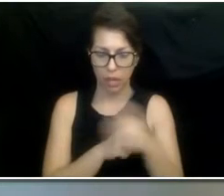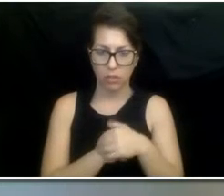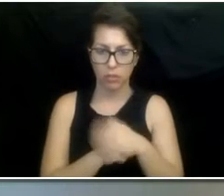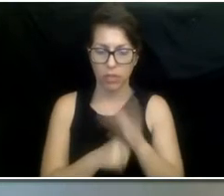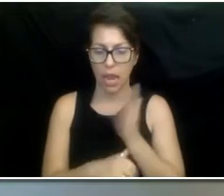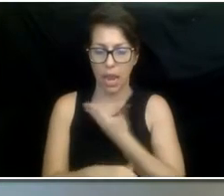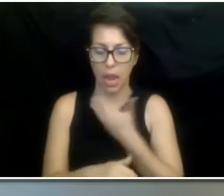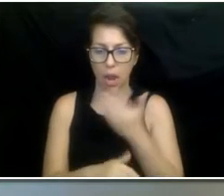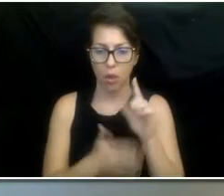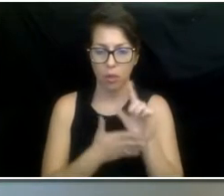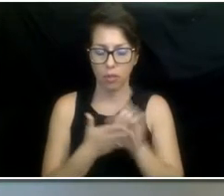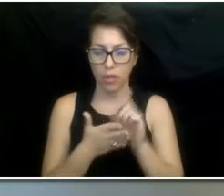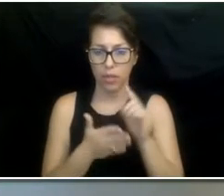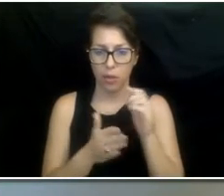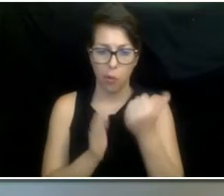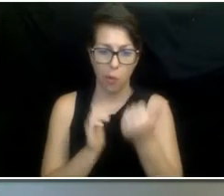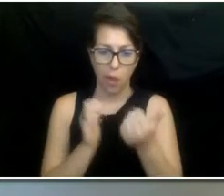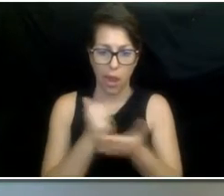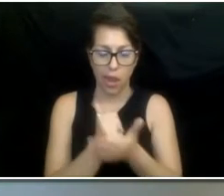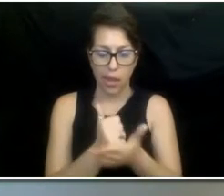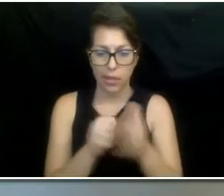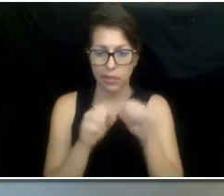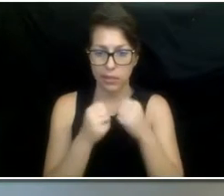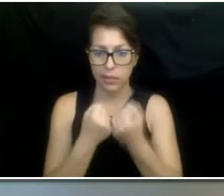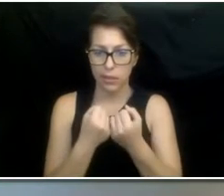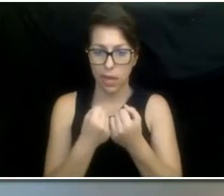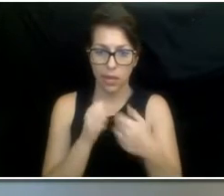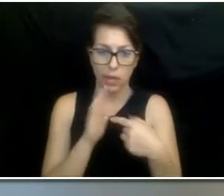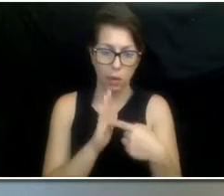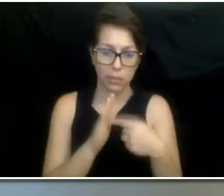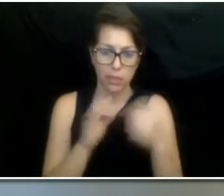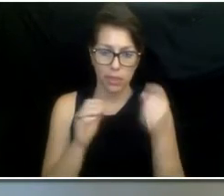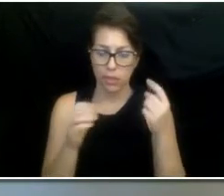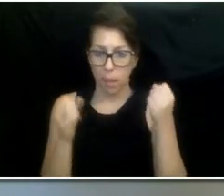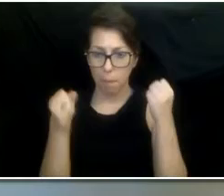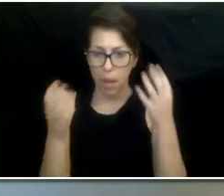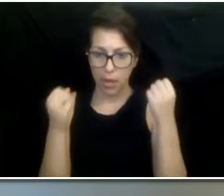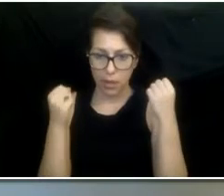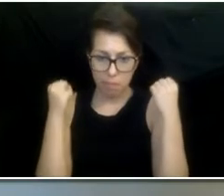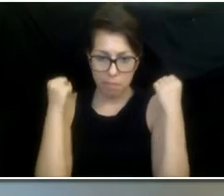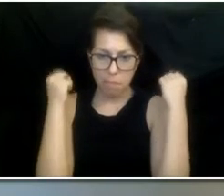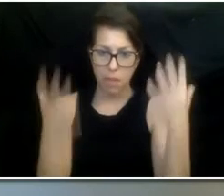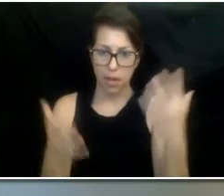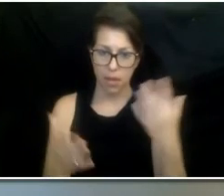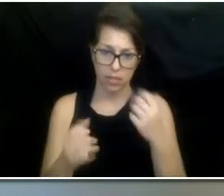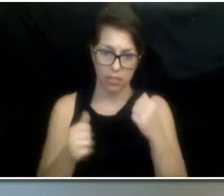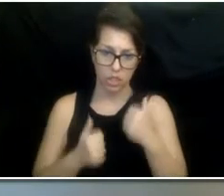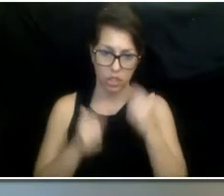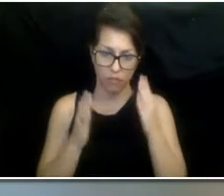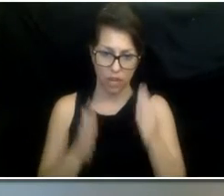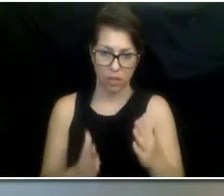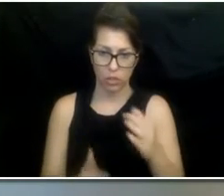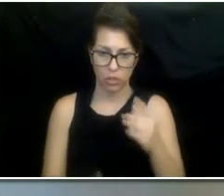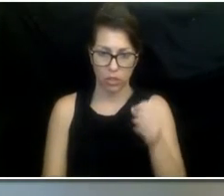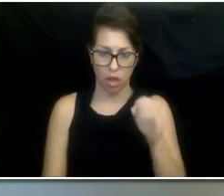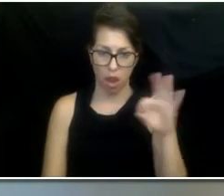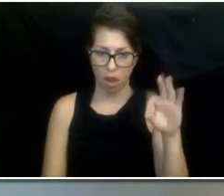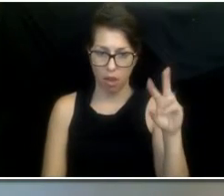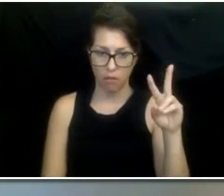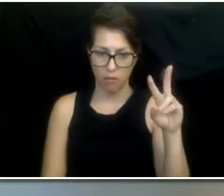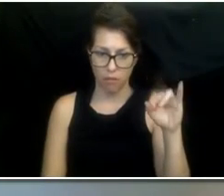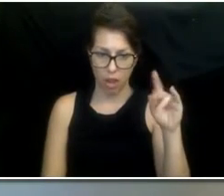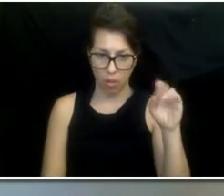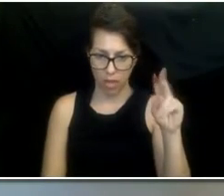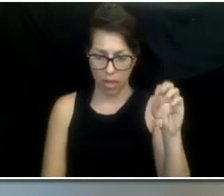contested divorces covering all issues isues for survivors including their rights to be free from harm in their own home with orders of